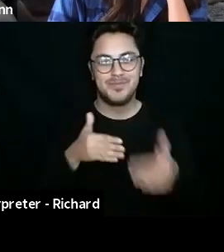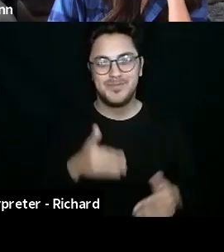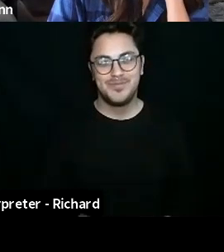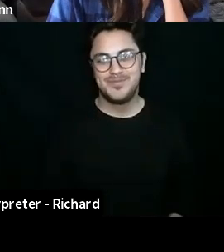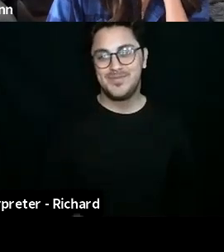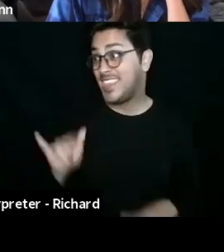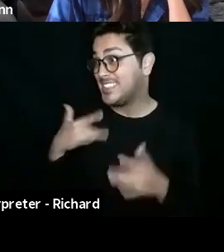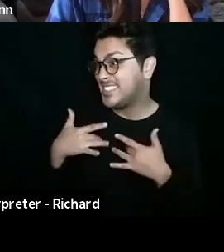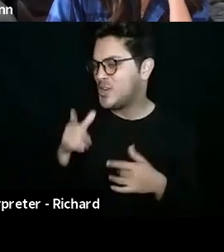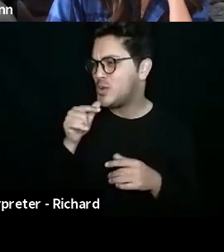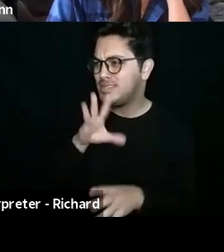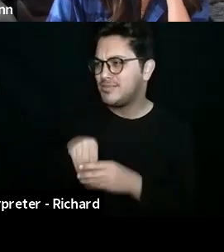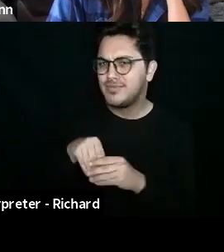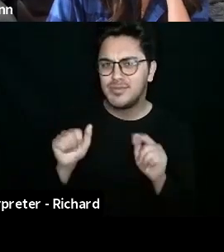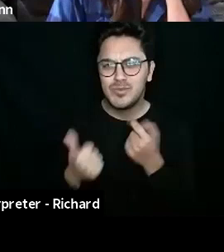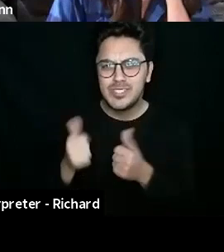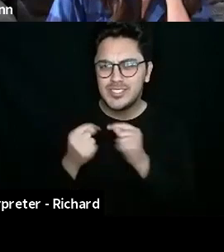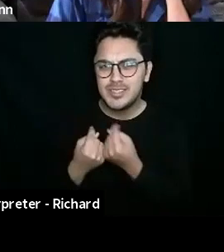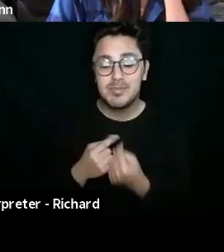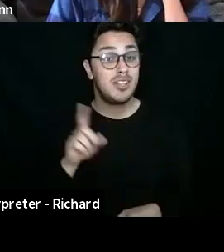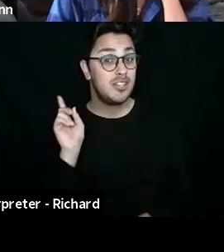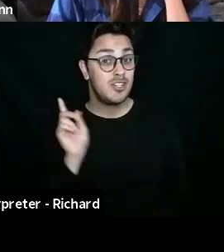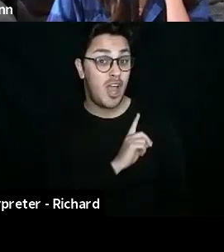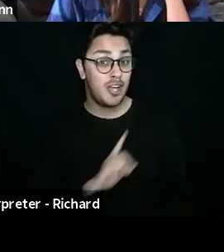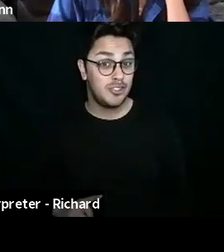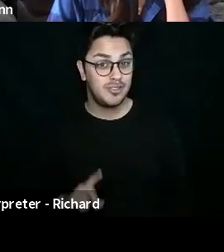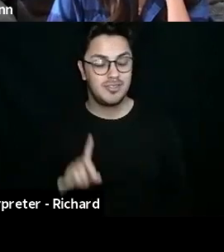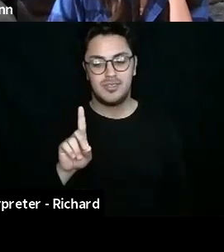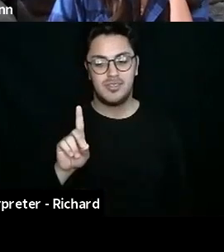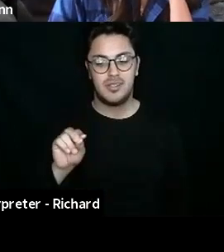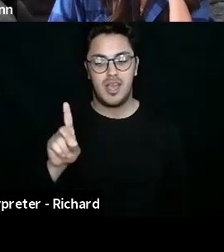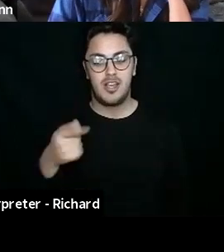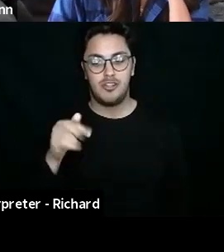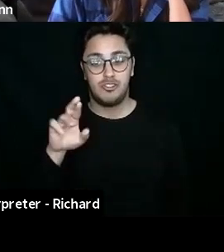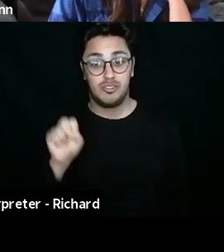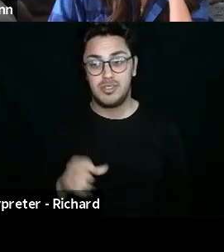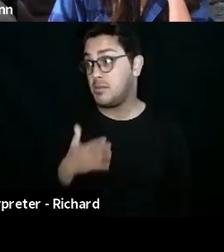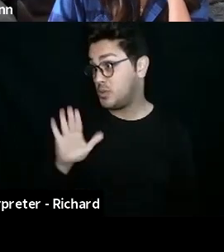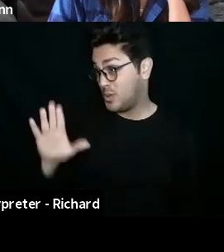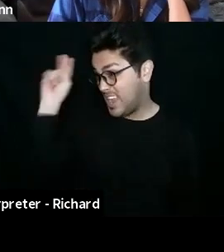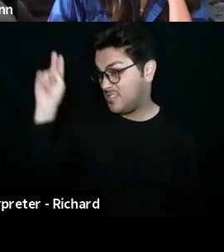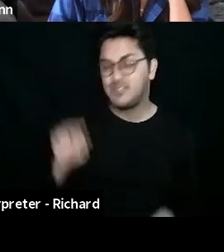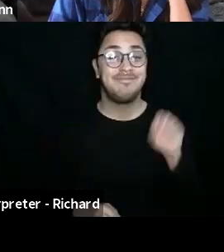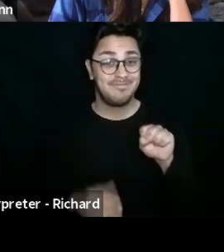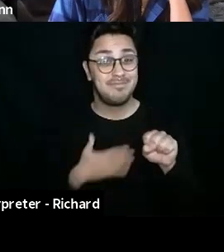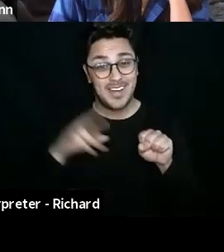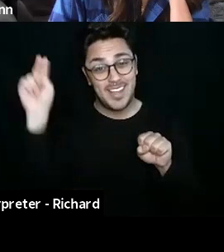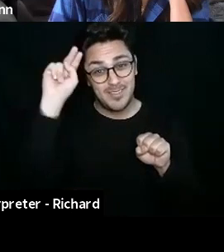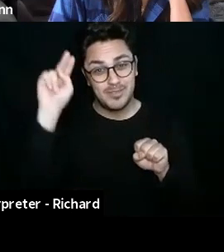know, isn't it cool? Wait, who does he play for? For the Dodgers. He was drafted. Nice. That's your nephew? My nephew, Mitchell White. He's